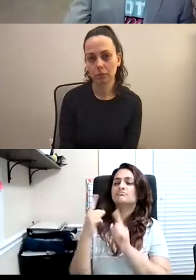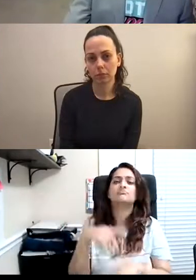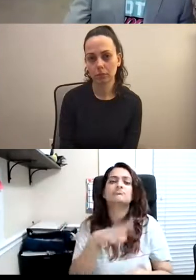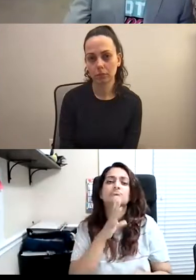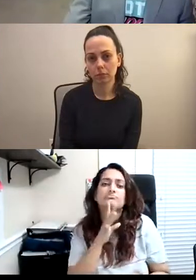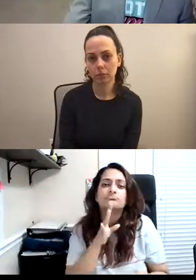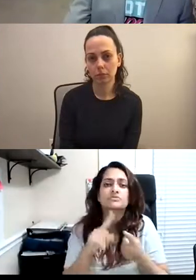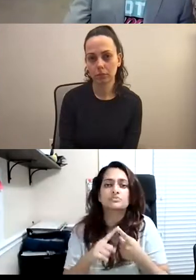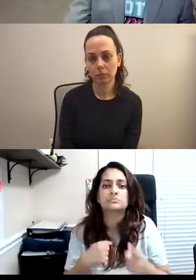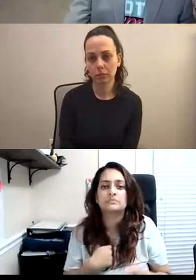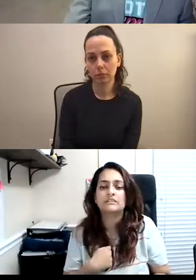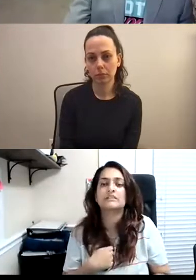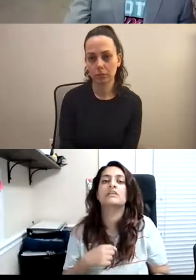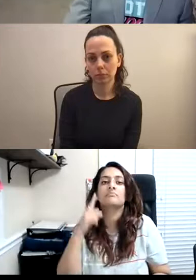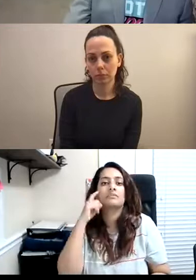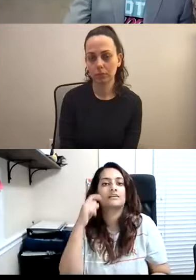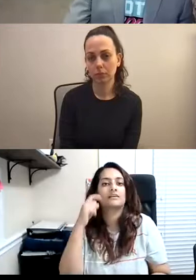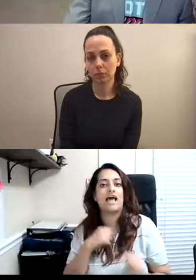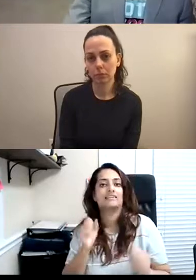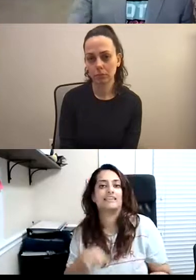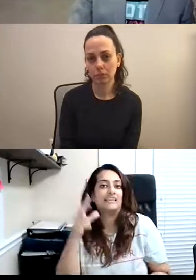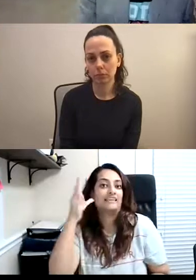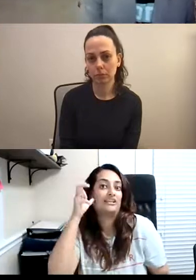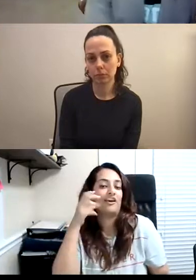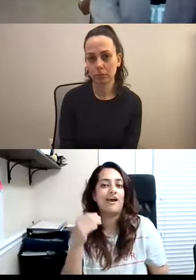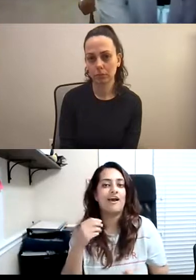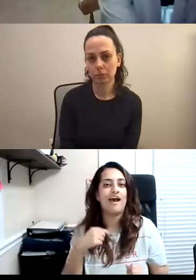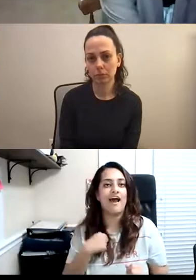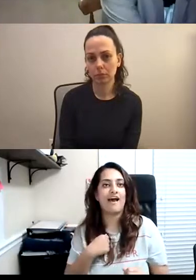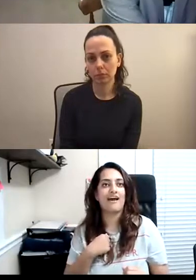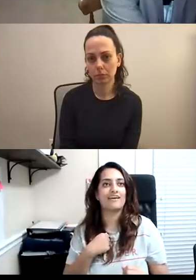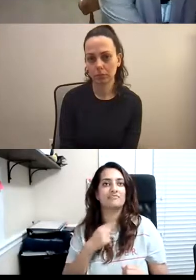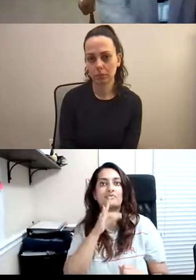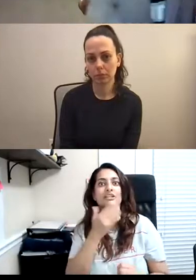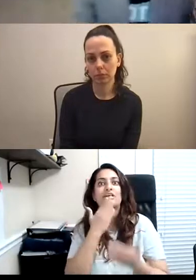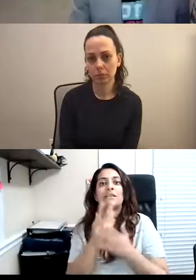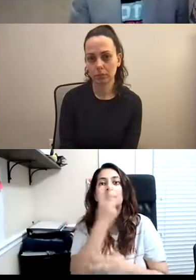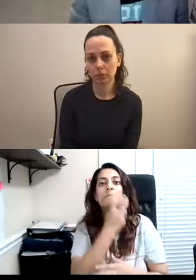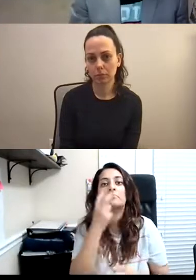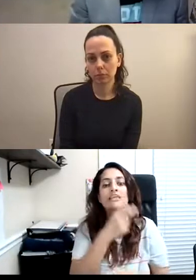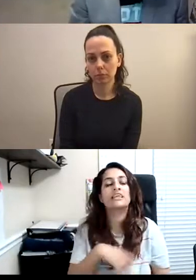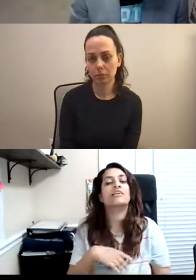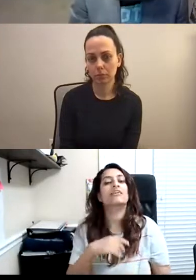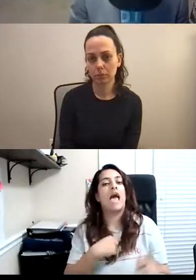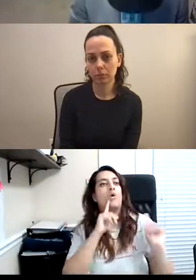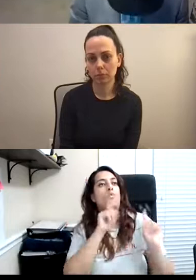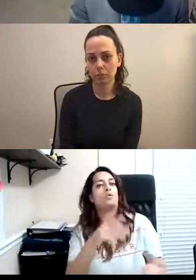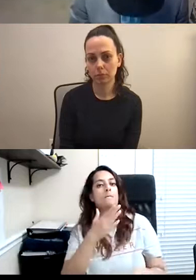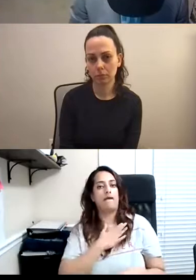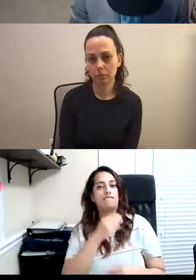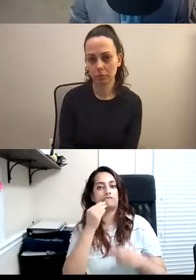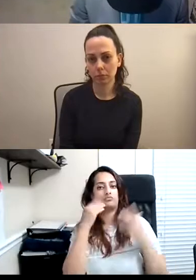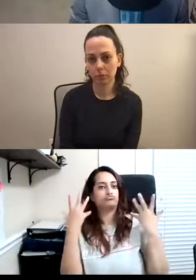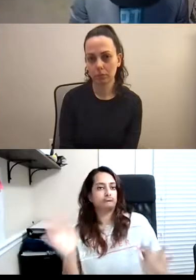we go out to restaurants, and people are conversing with us, and I can hear some, and I can lip